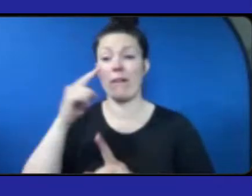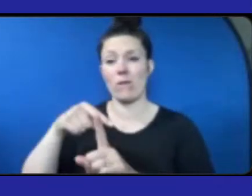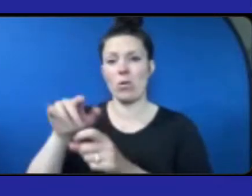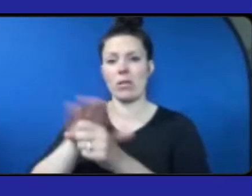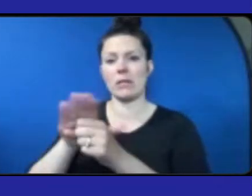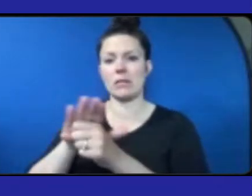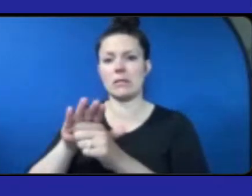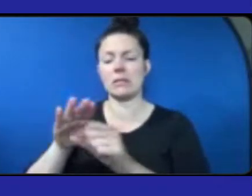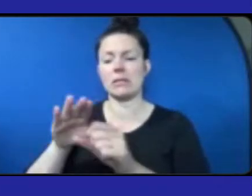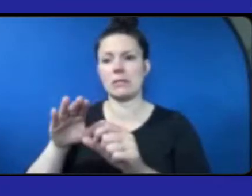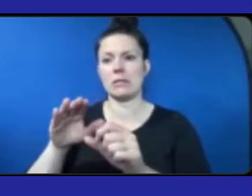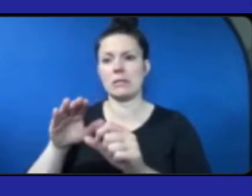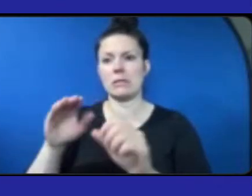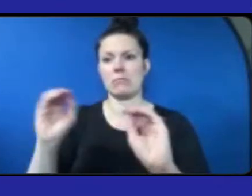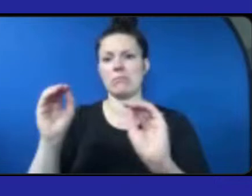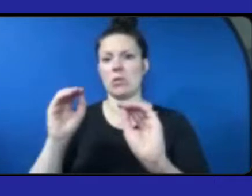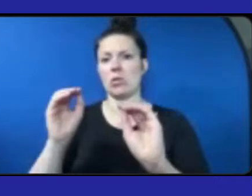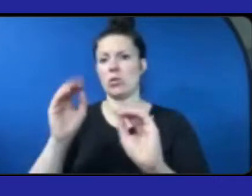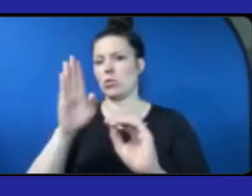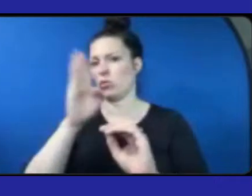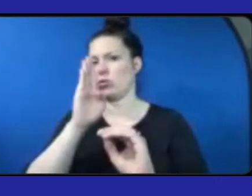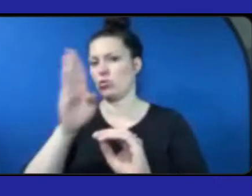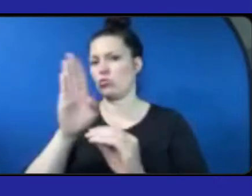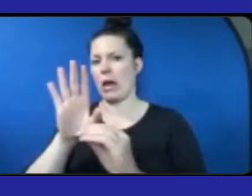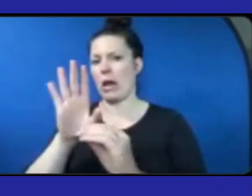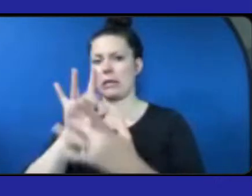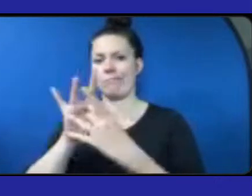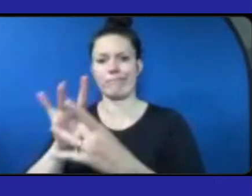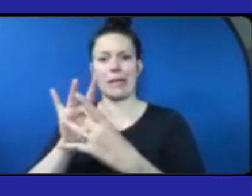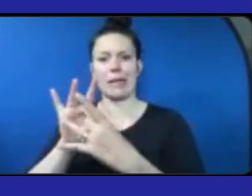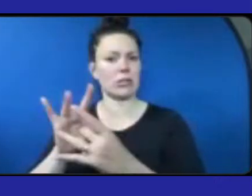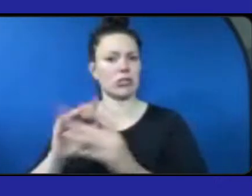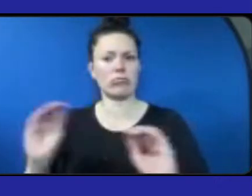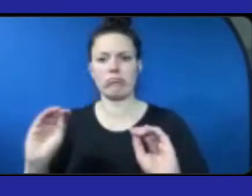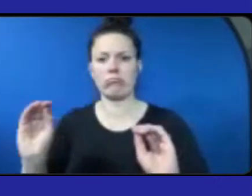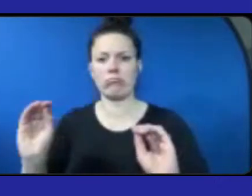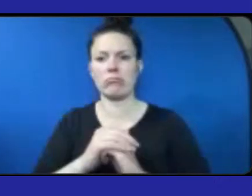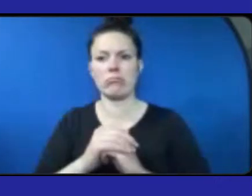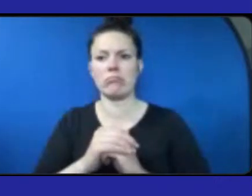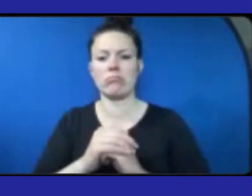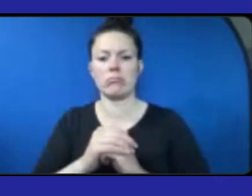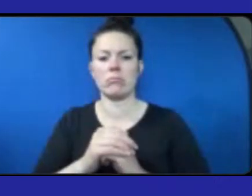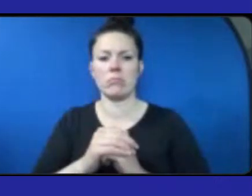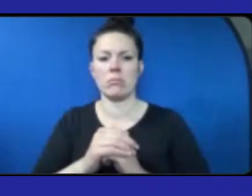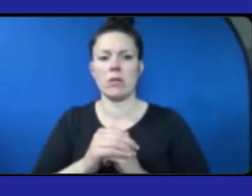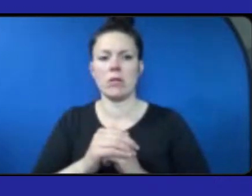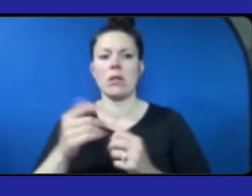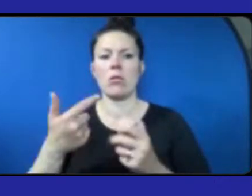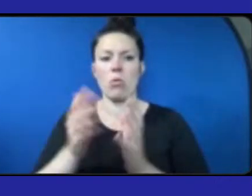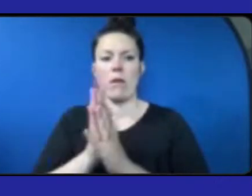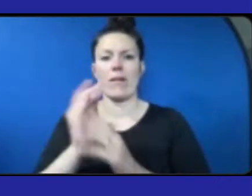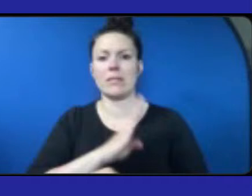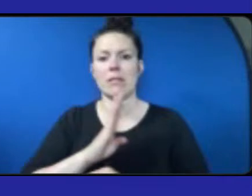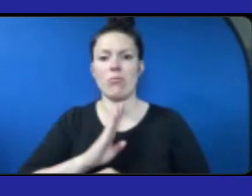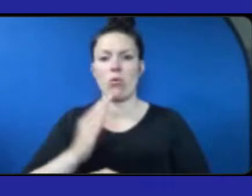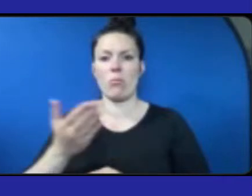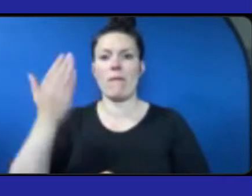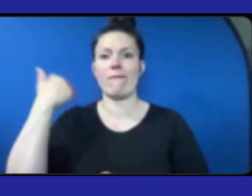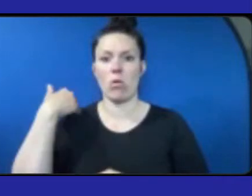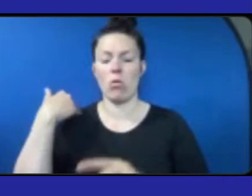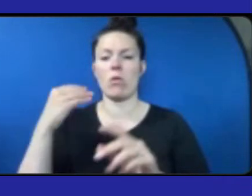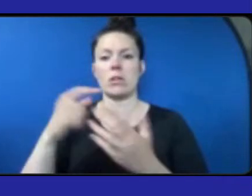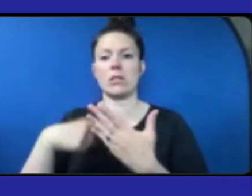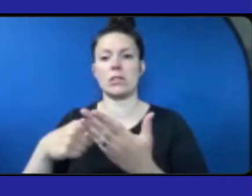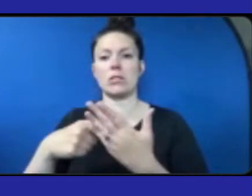direct connection in that way. We've come before the board before to discuss the Street